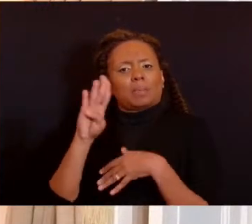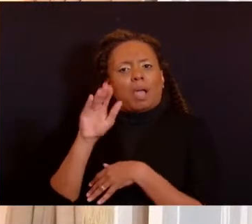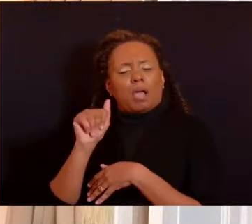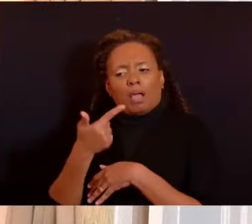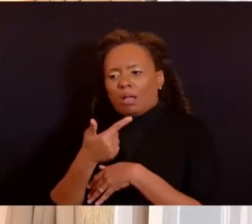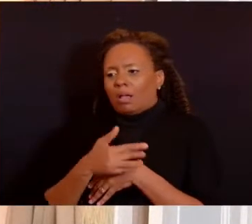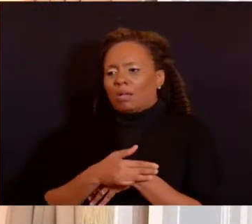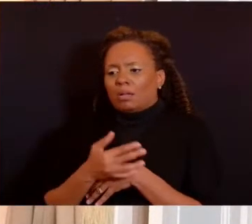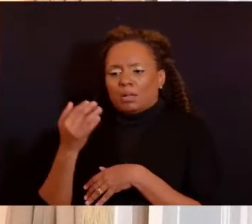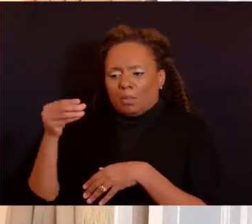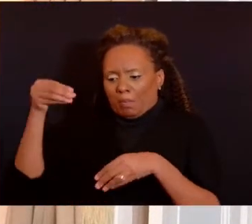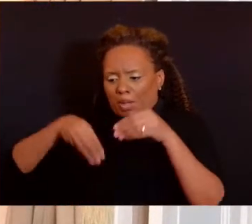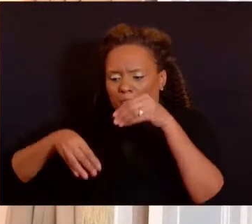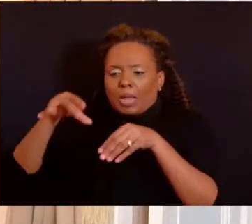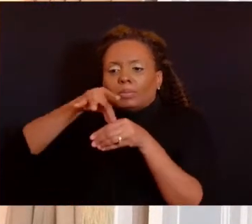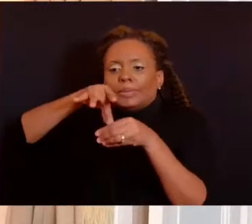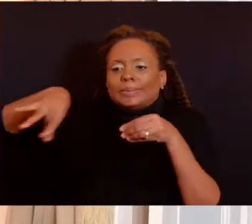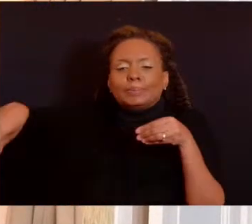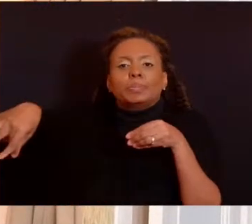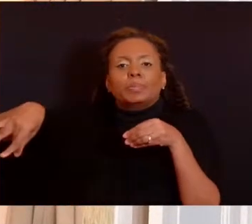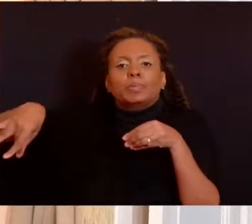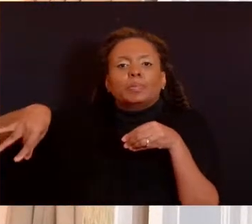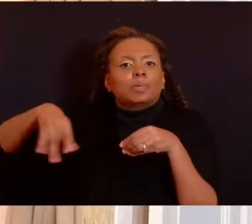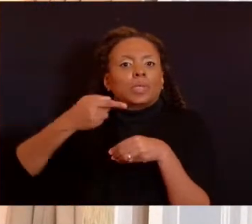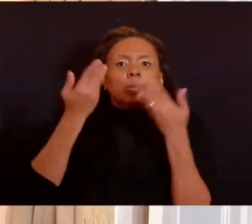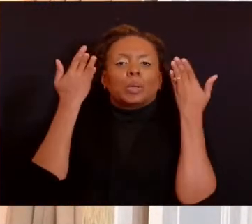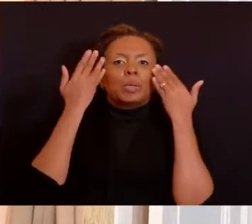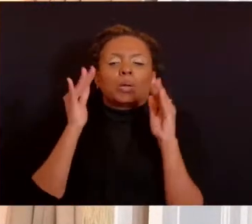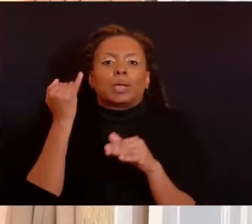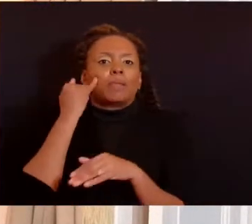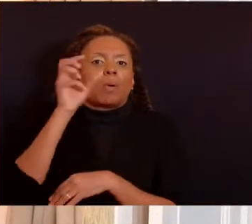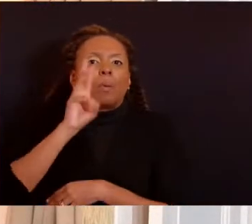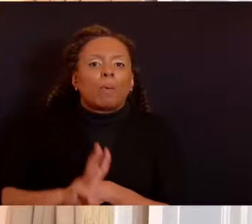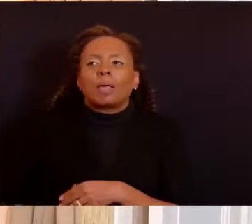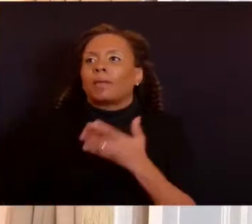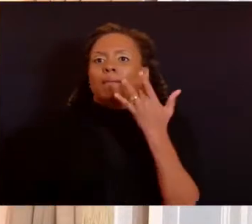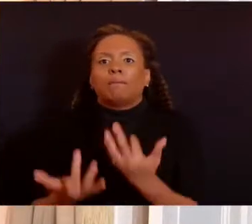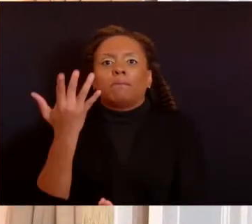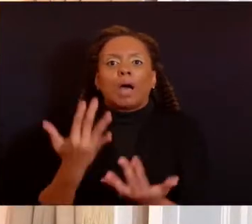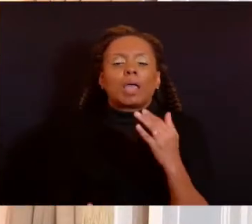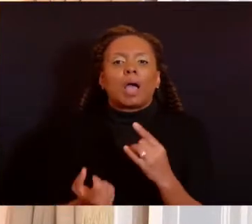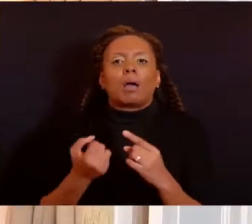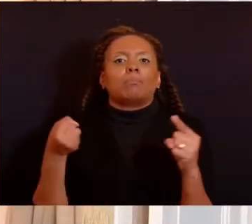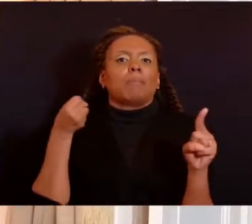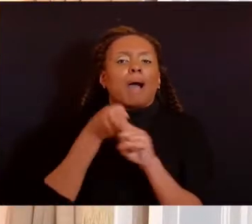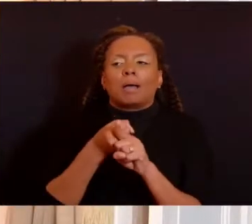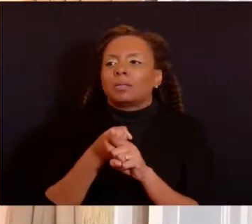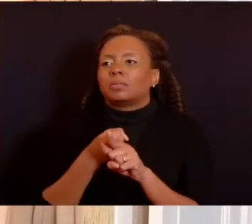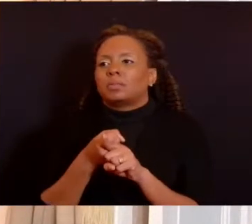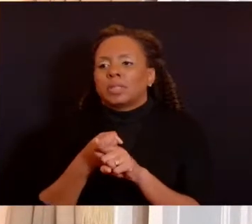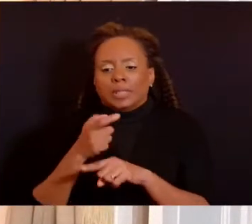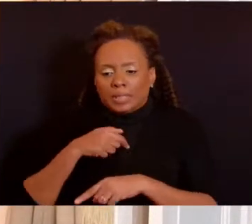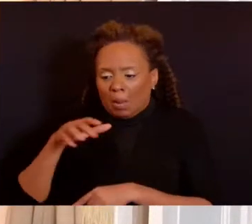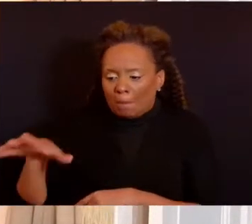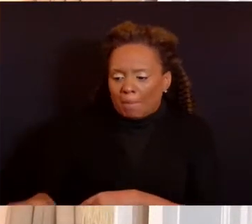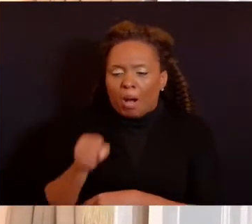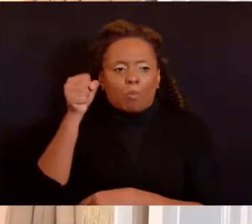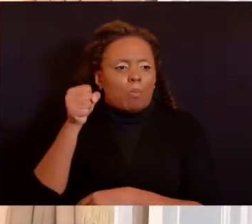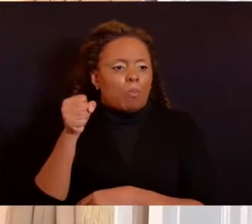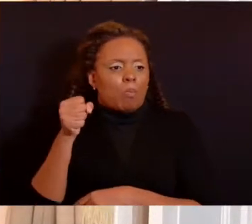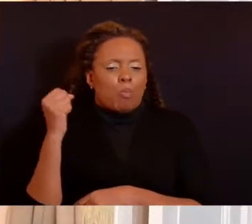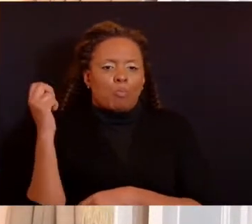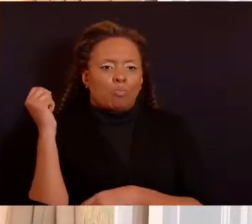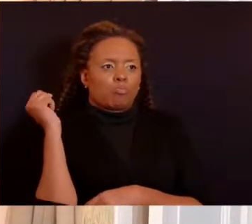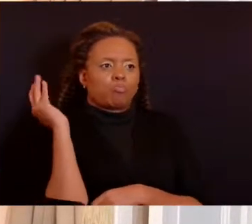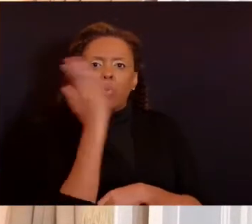worst happens, we never know whether it is weather or an accident or a fire, that we're in a position to run with the medication and the